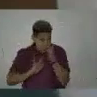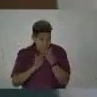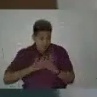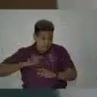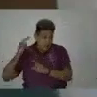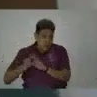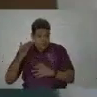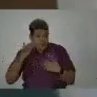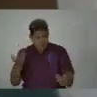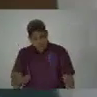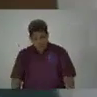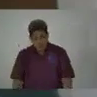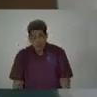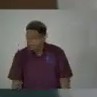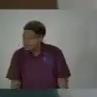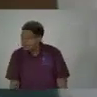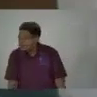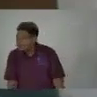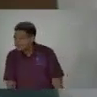name. Thank you very much, Madam Speaker.